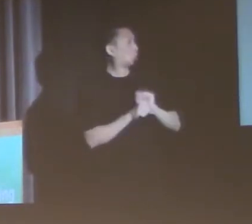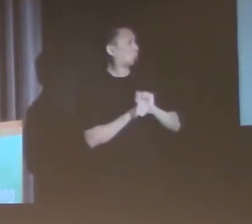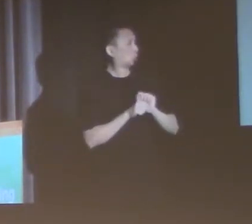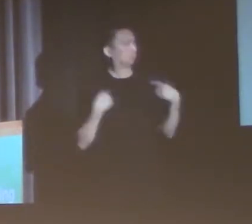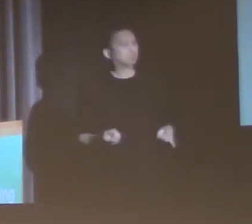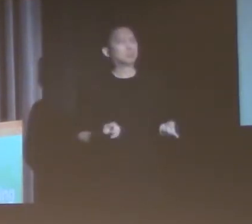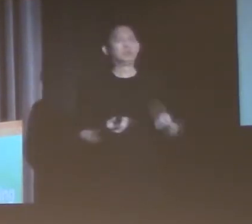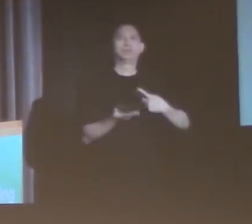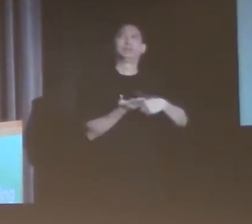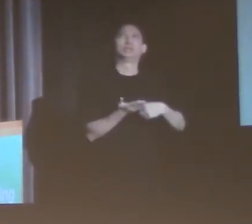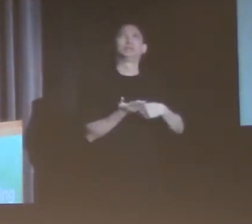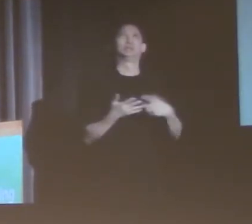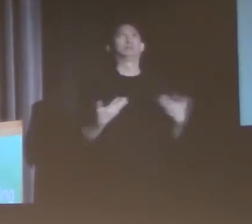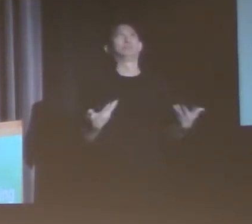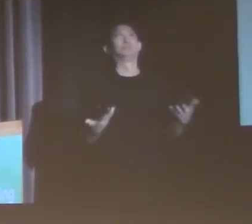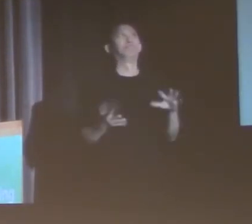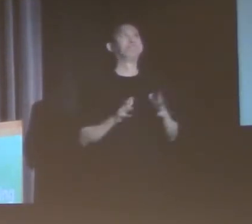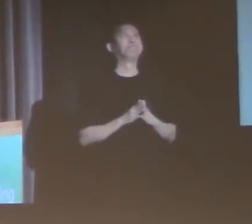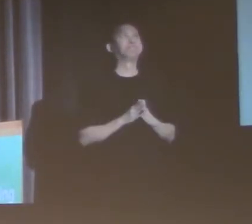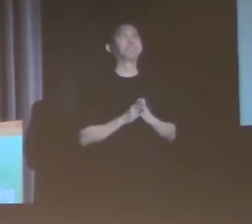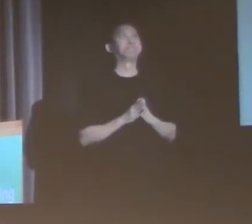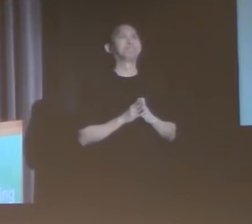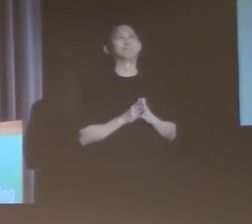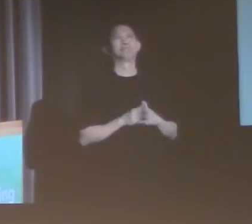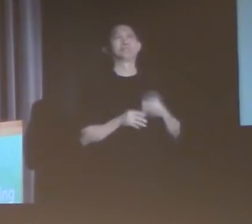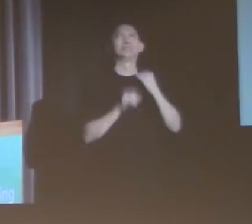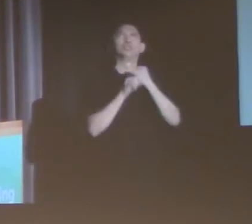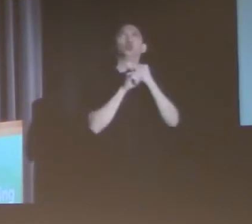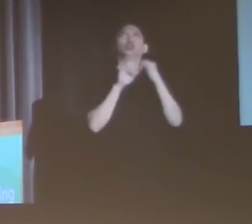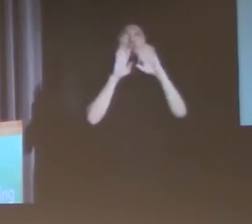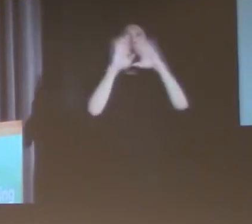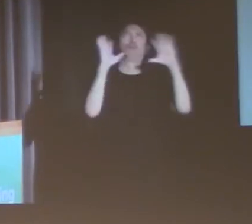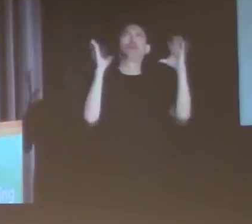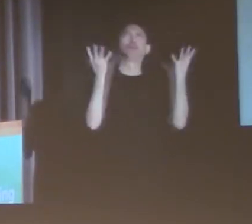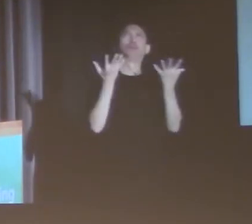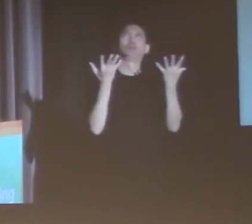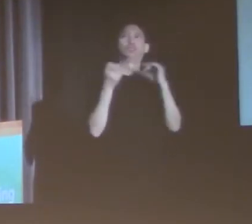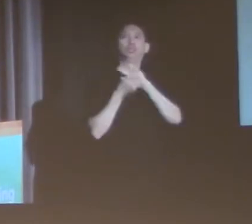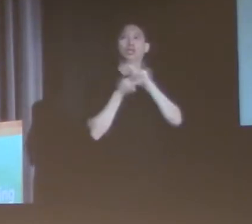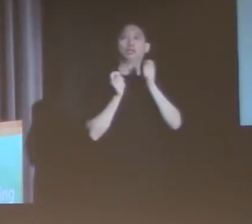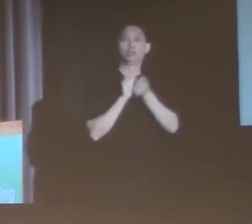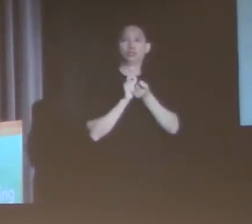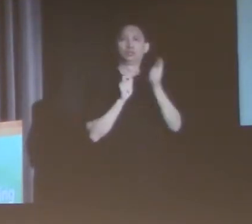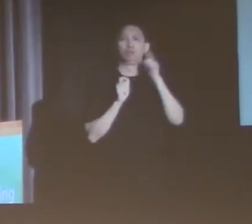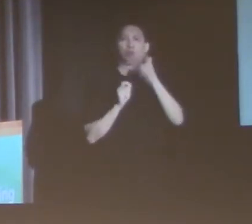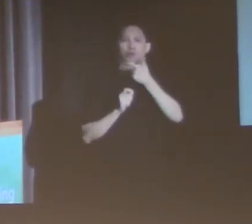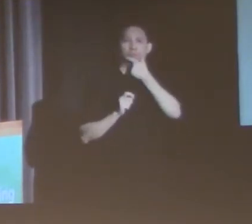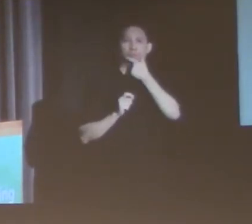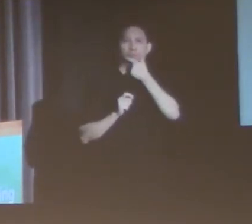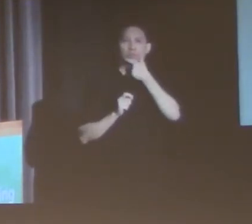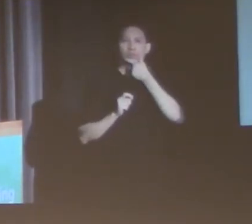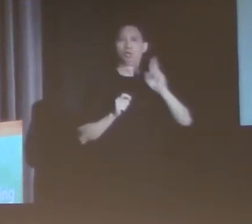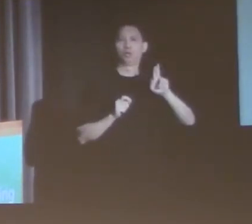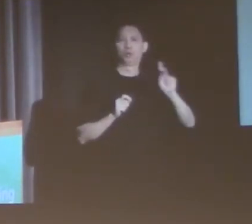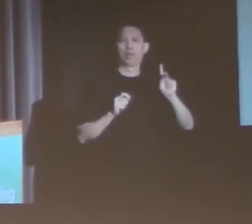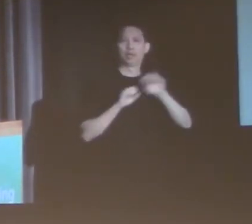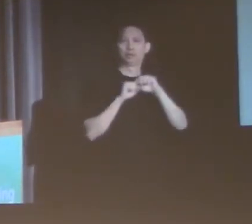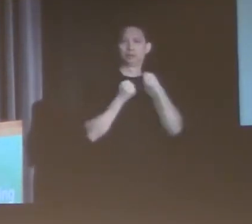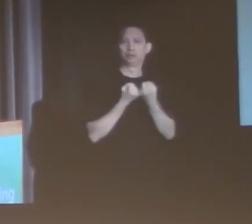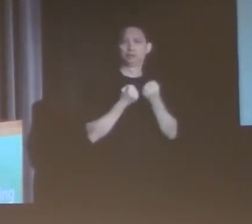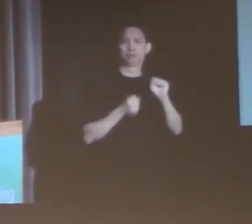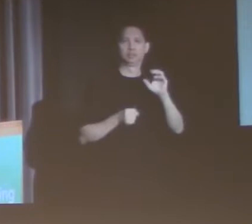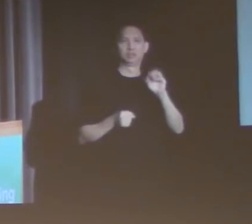of institutional change and the British society. And we will mostly be